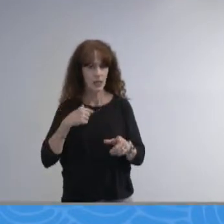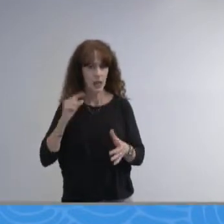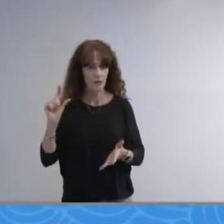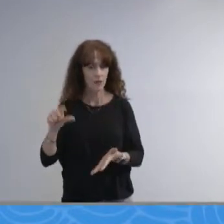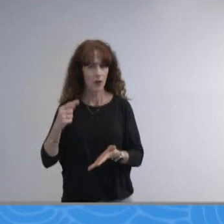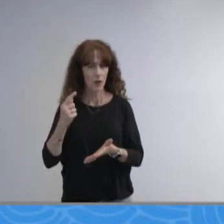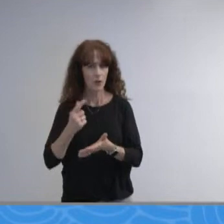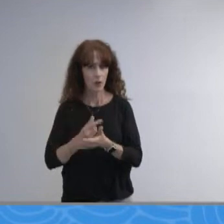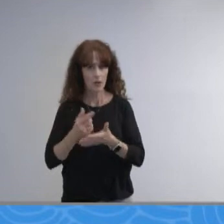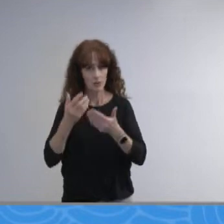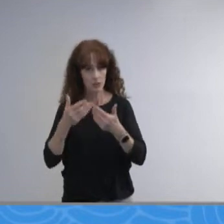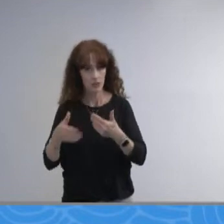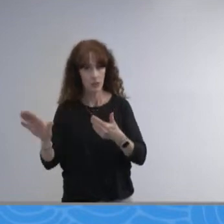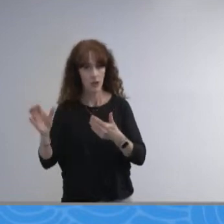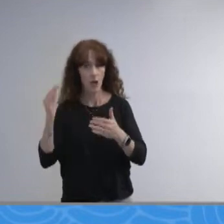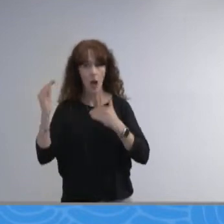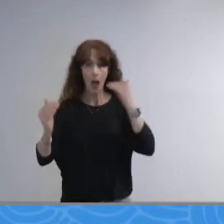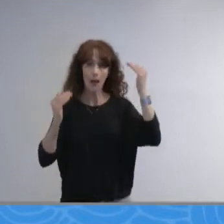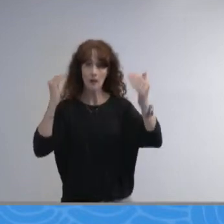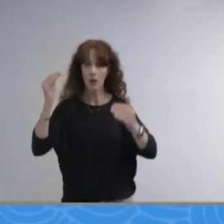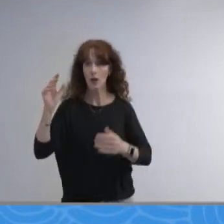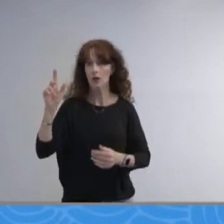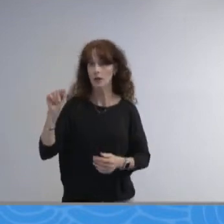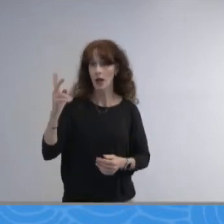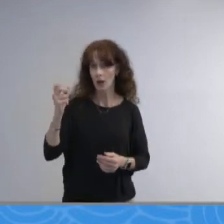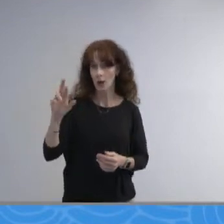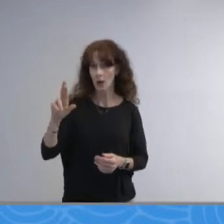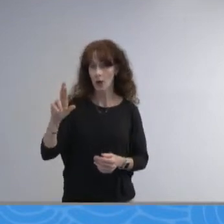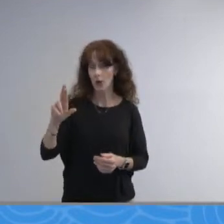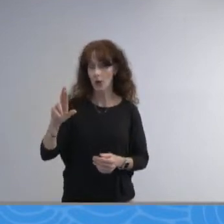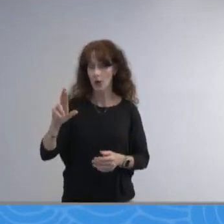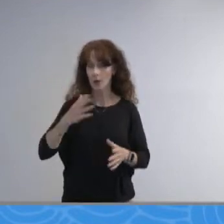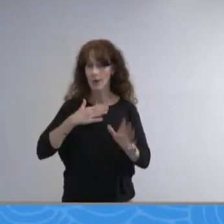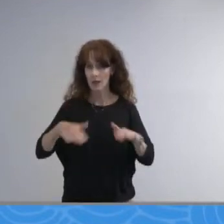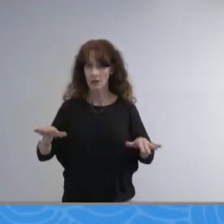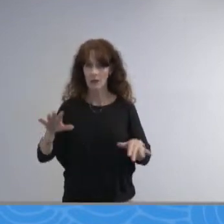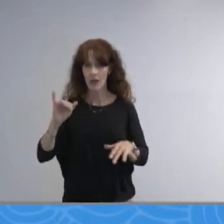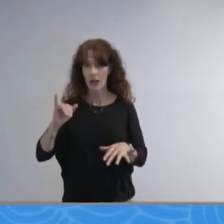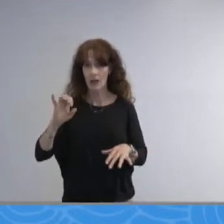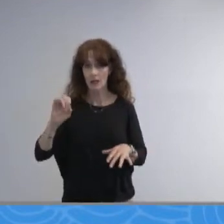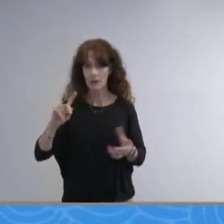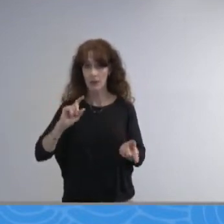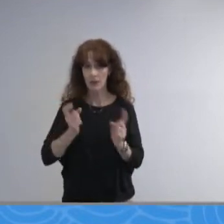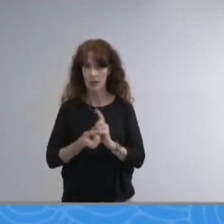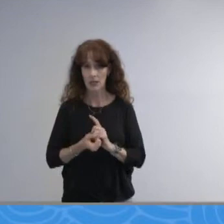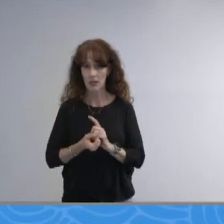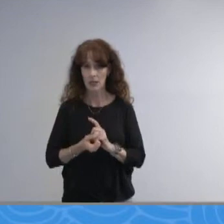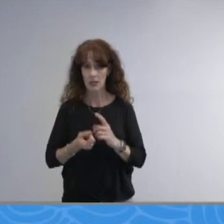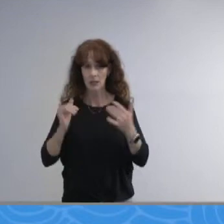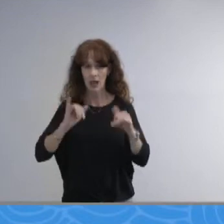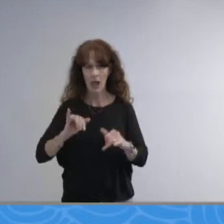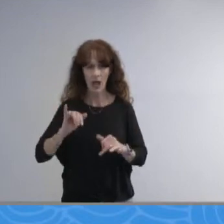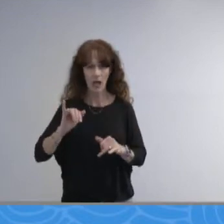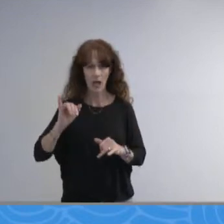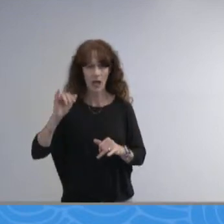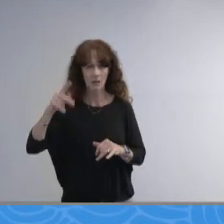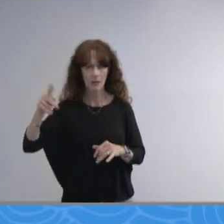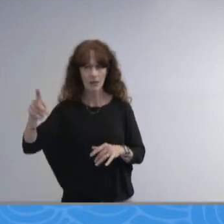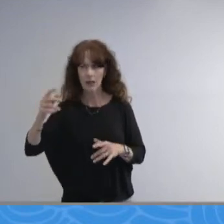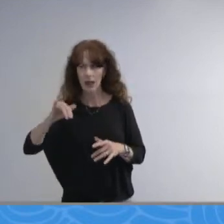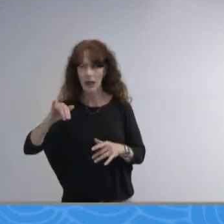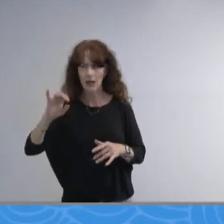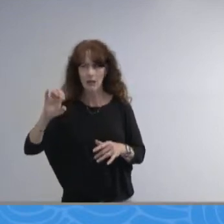and gone to adult Tucker, is the IEP changed? Is it called IPP or is it still IEP?